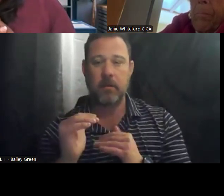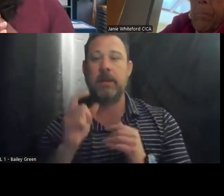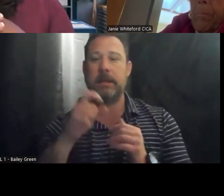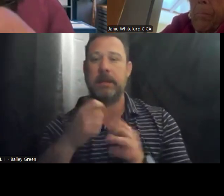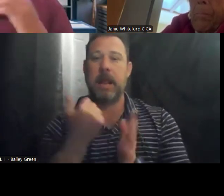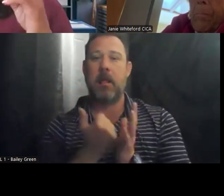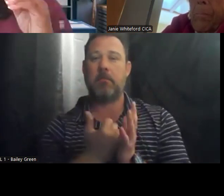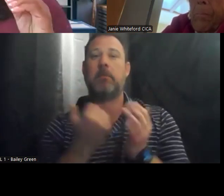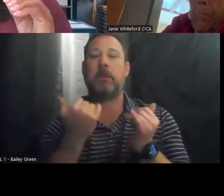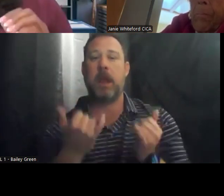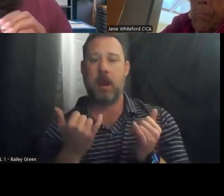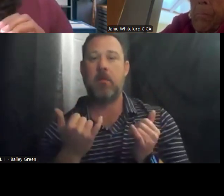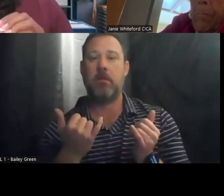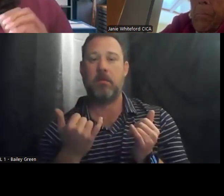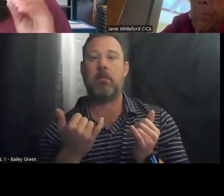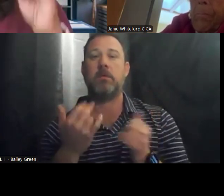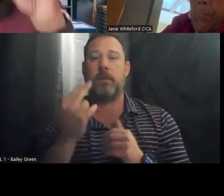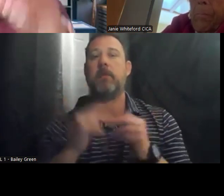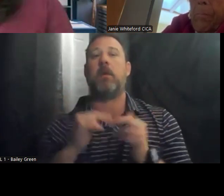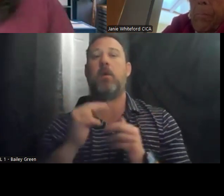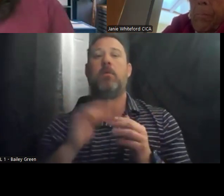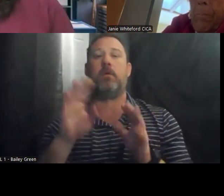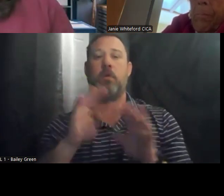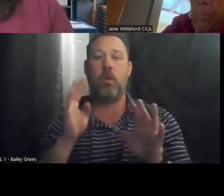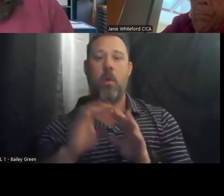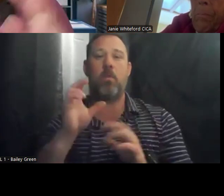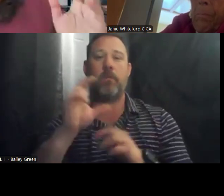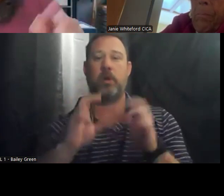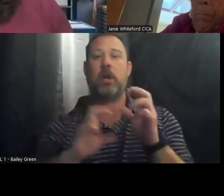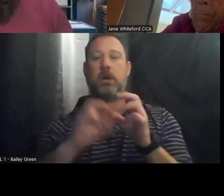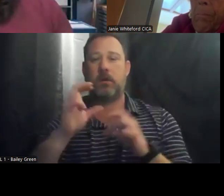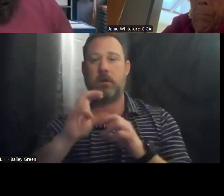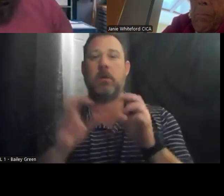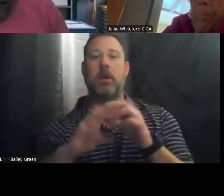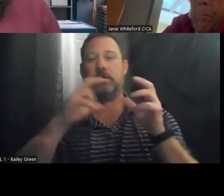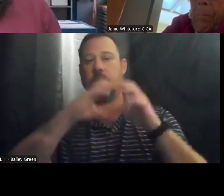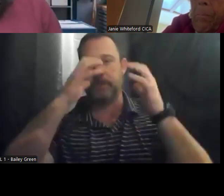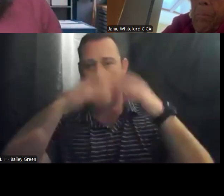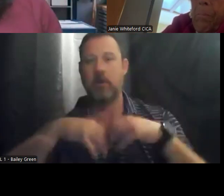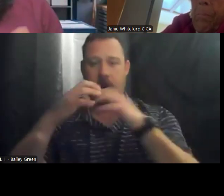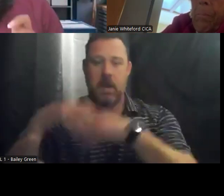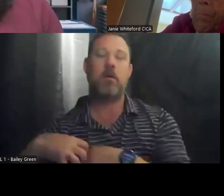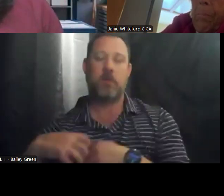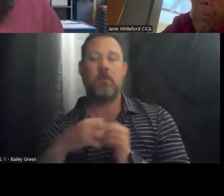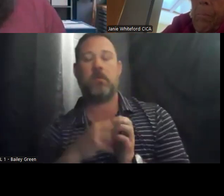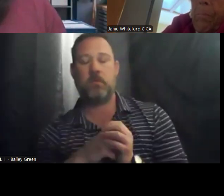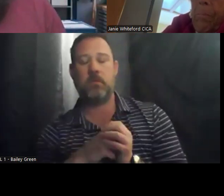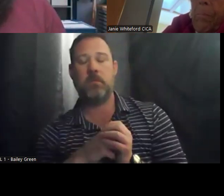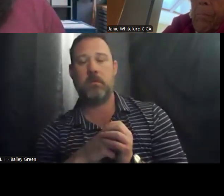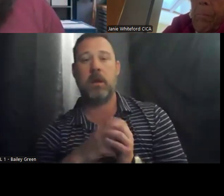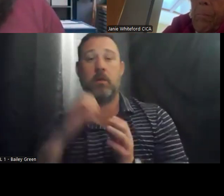now. Can we start building the door one brick at a time as we tear down the silos? And with